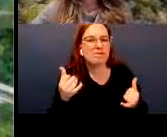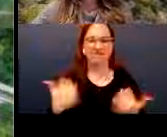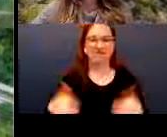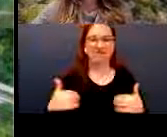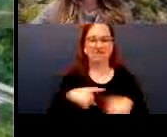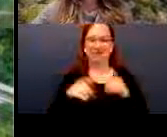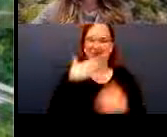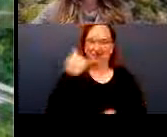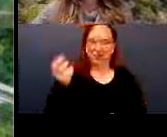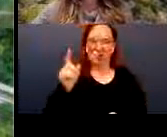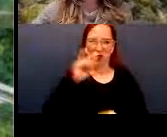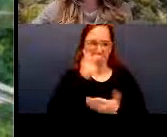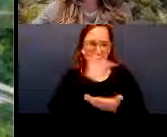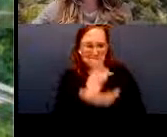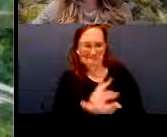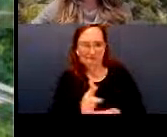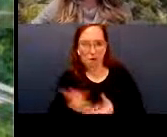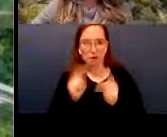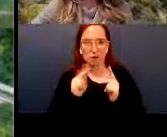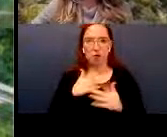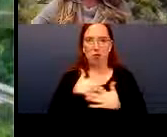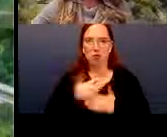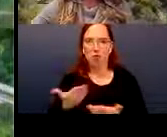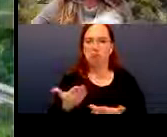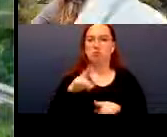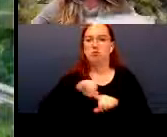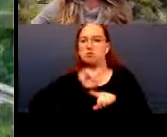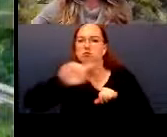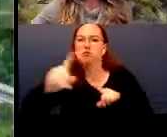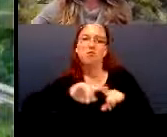where people would want to get out.